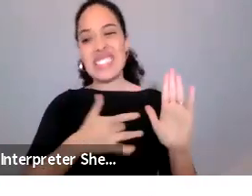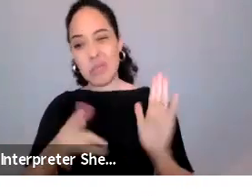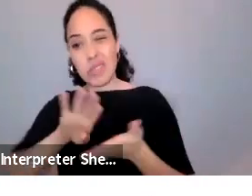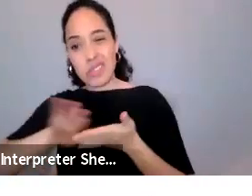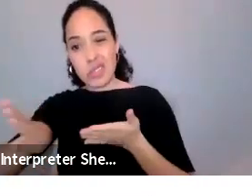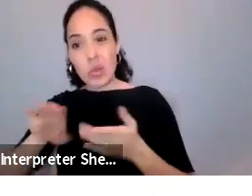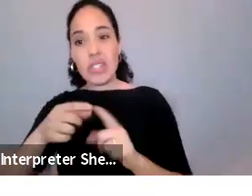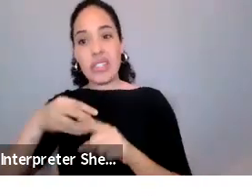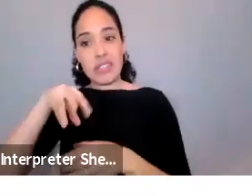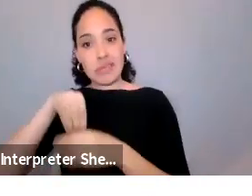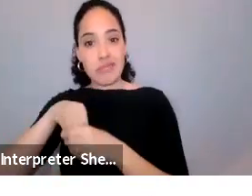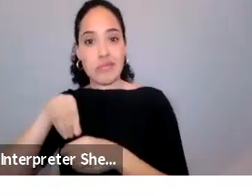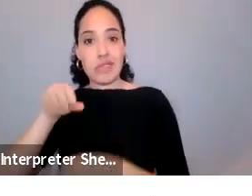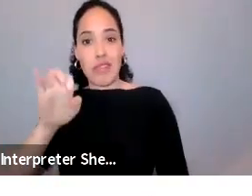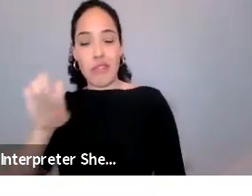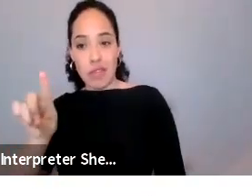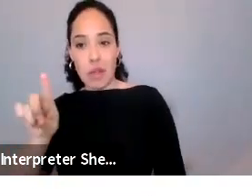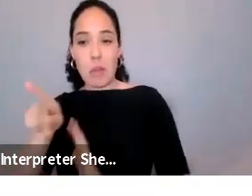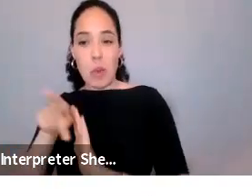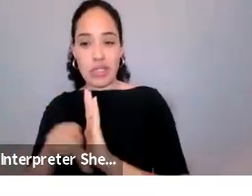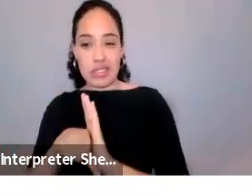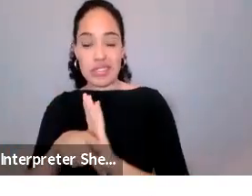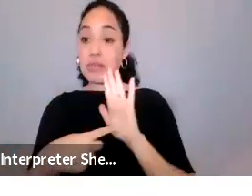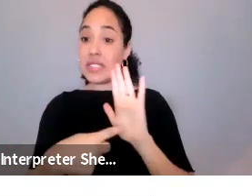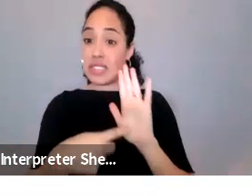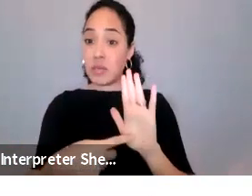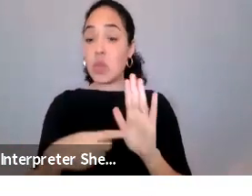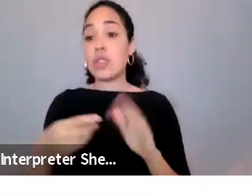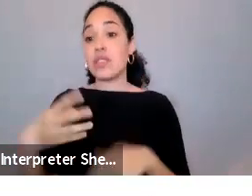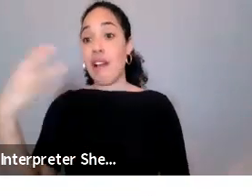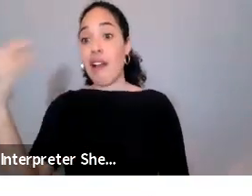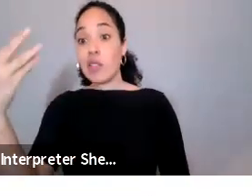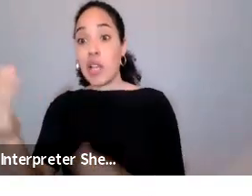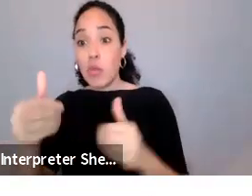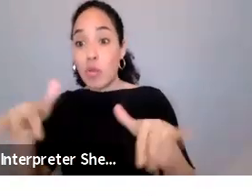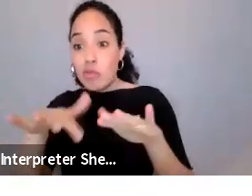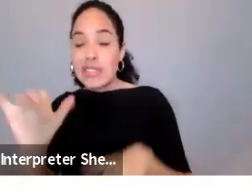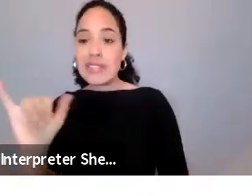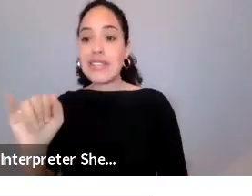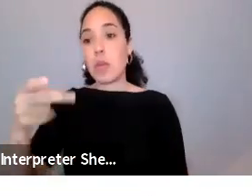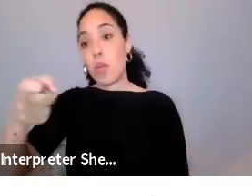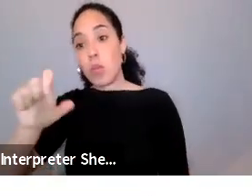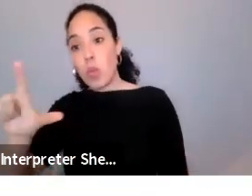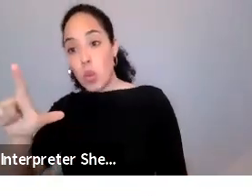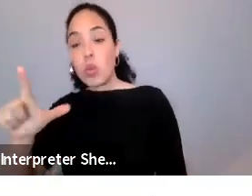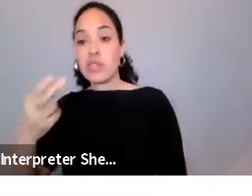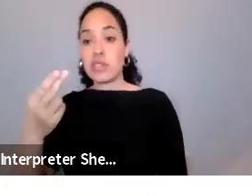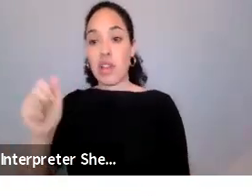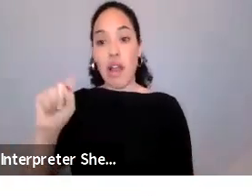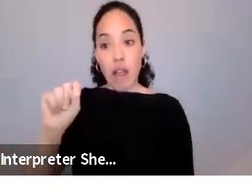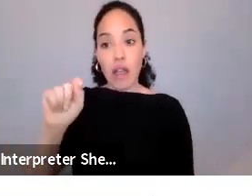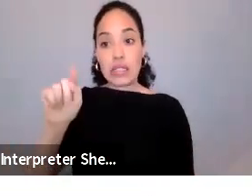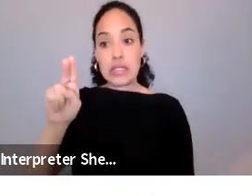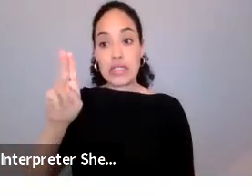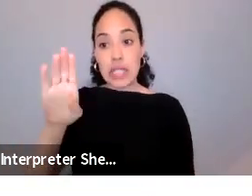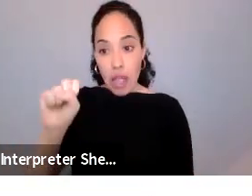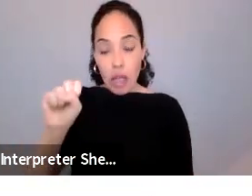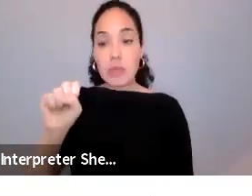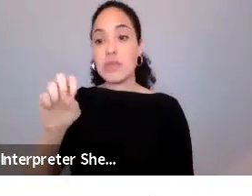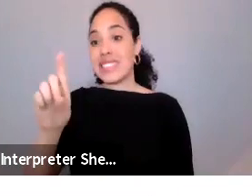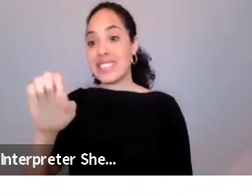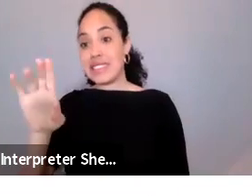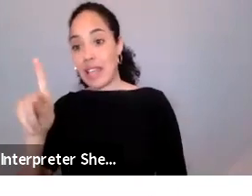some exclusions include property outside a building, such as swimming pools, hot tubs, decks, patios, fences, and